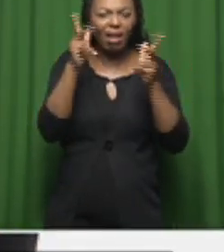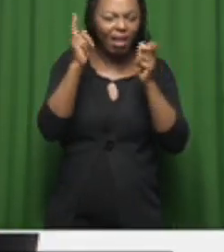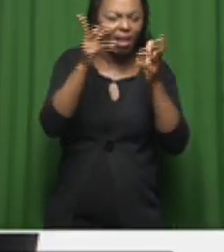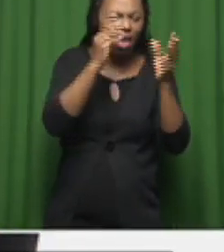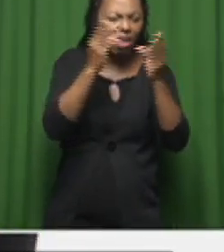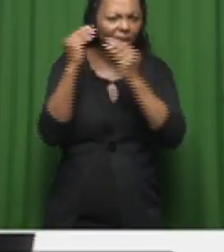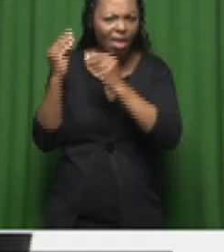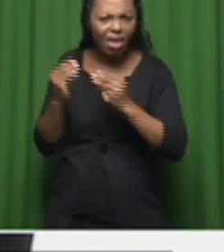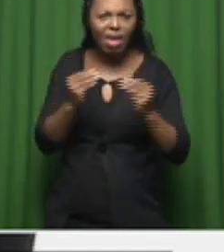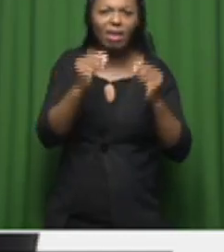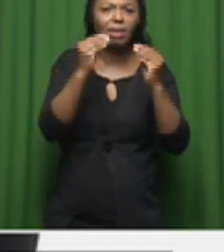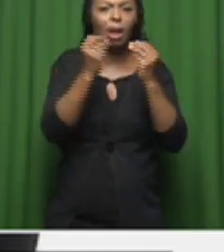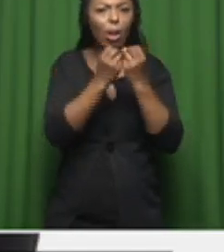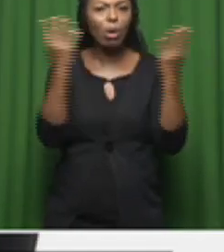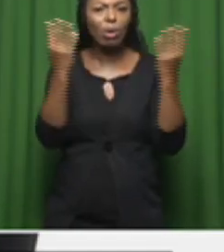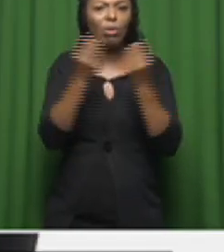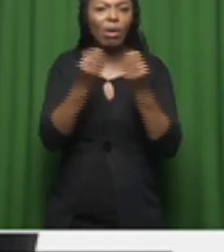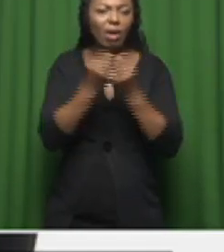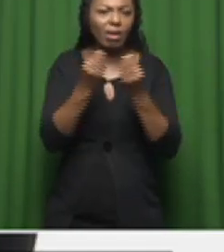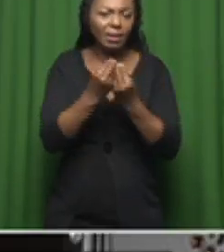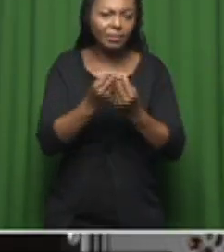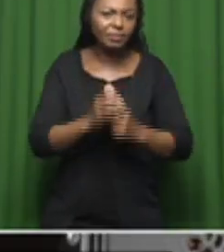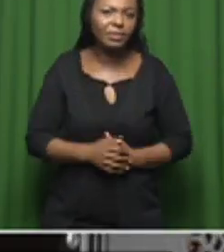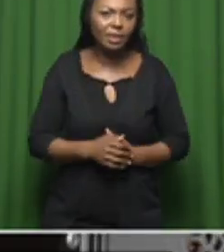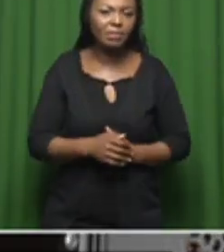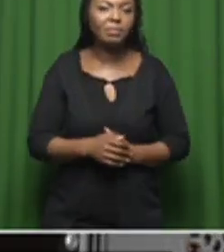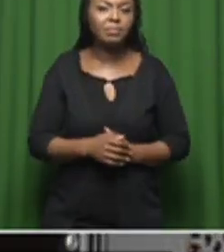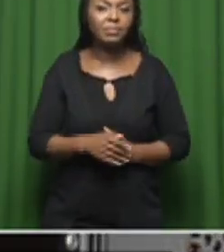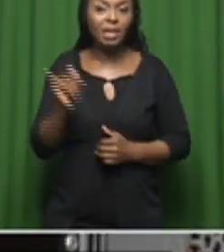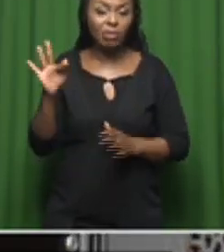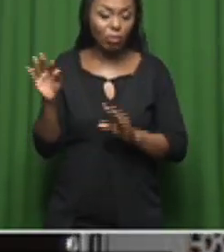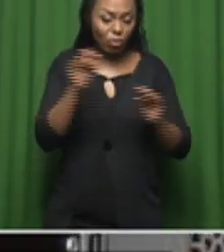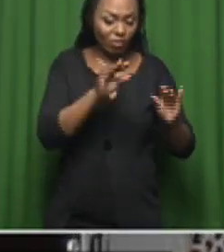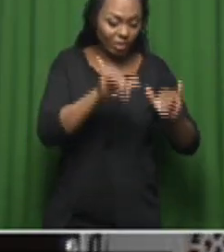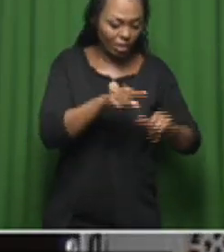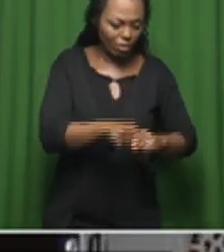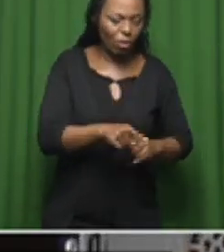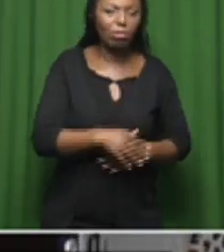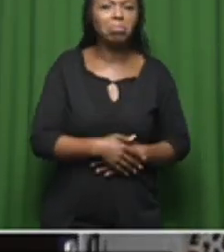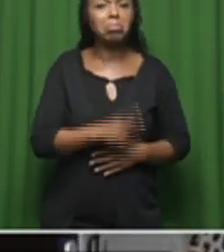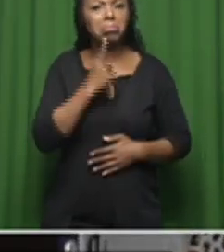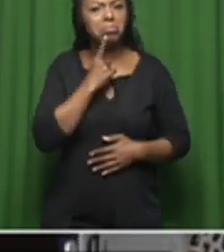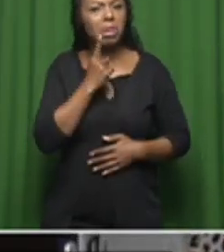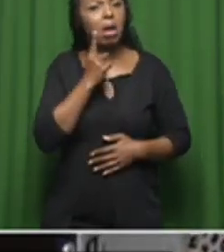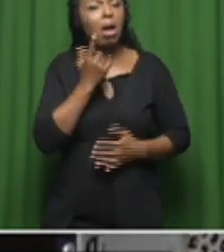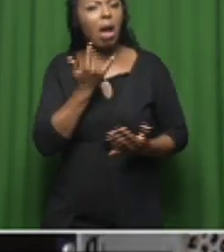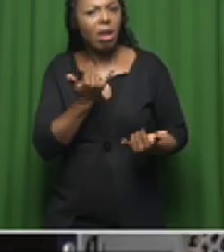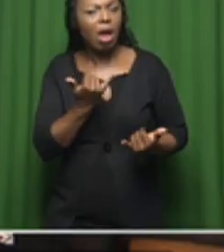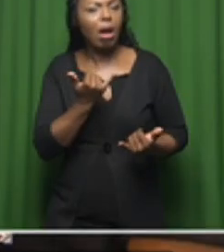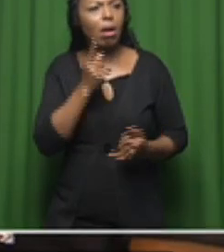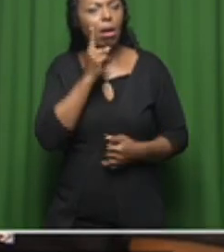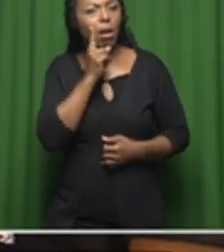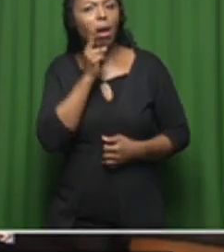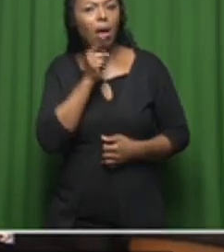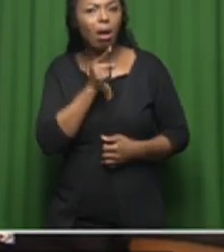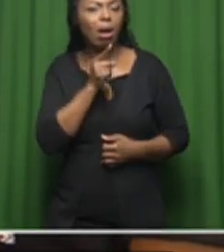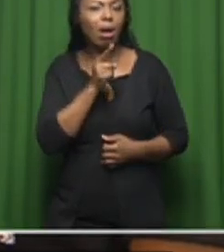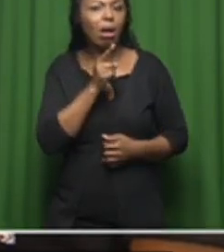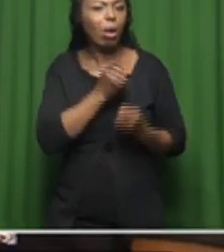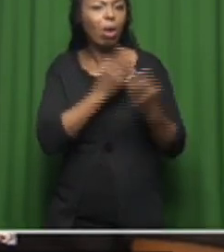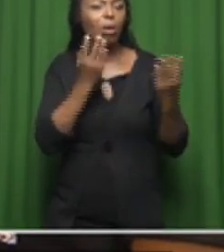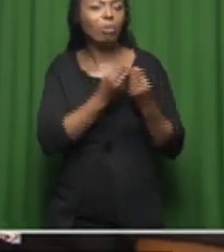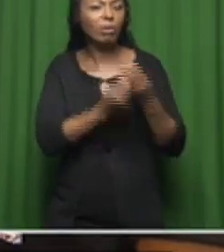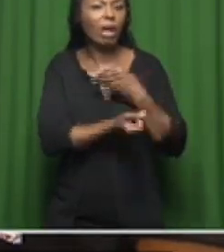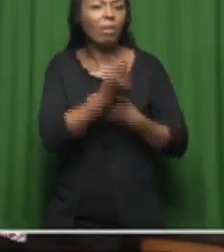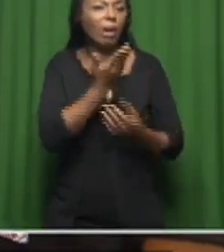realize that the world has a lot to offer you. And I see there's also an entertainment area that you open up to the residents to just, mingle